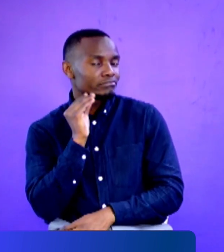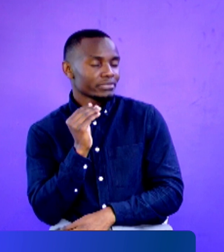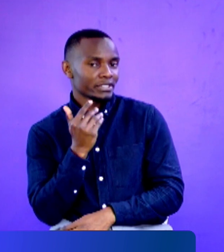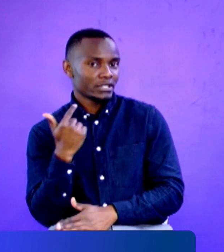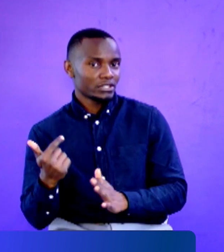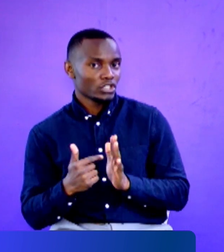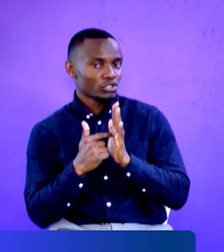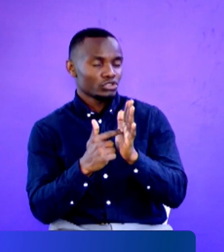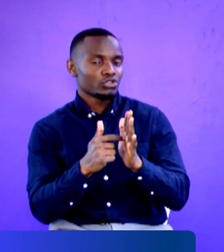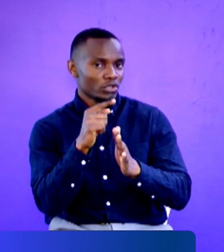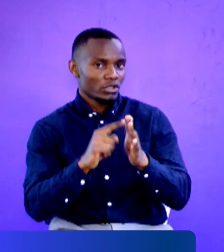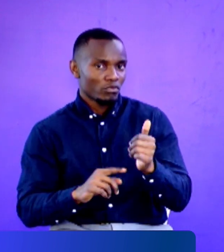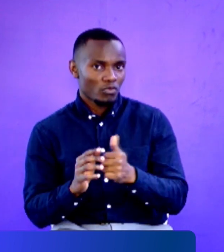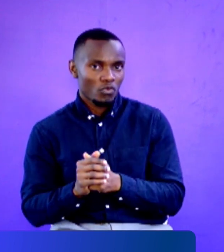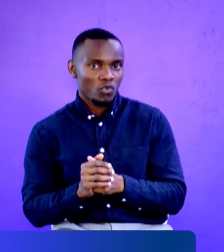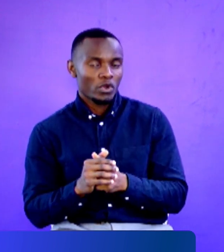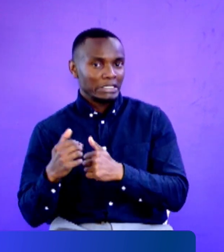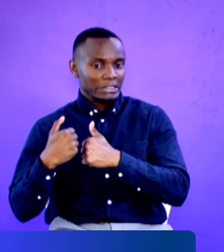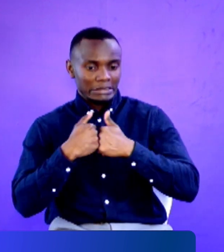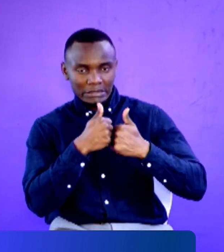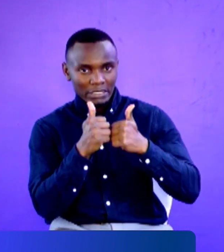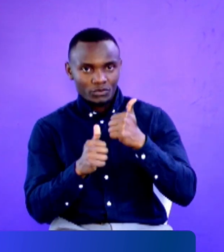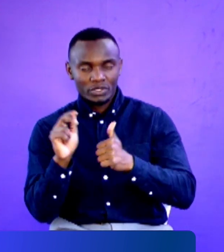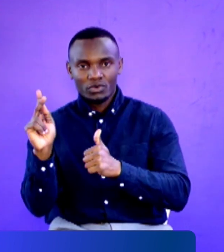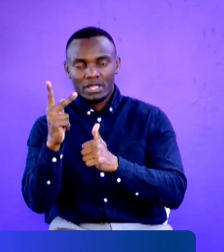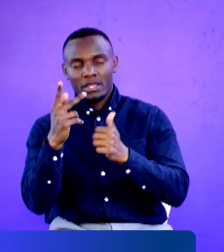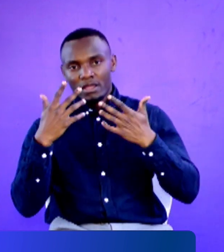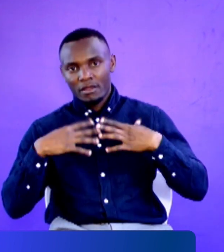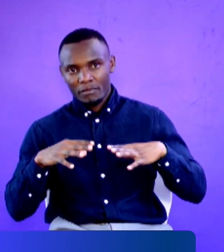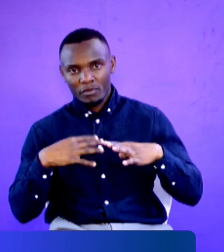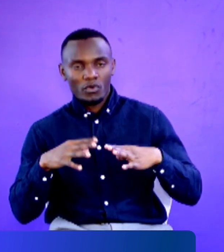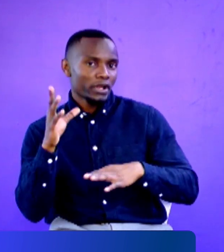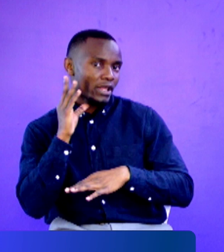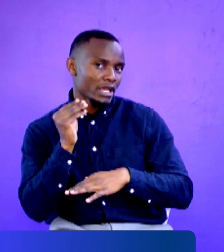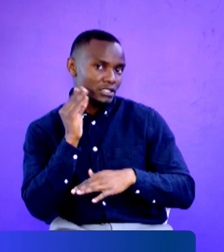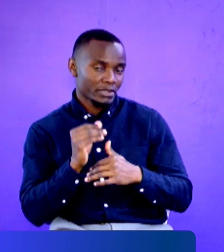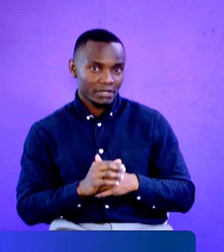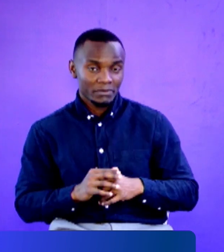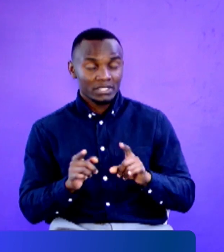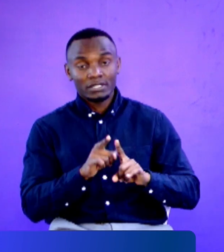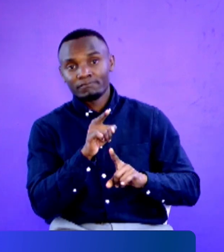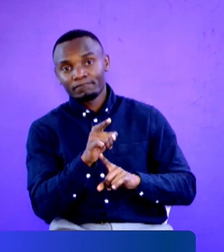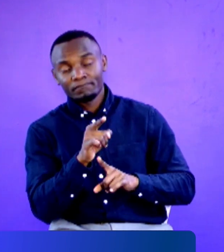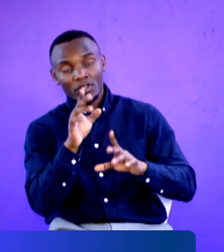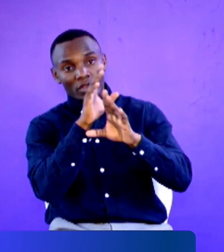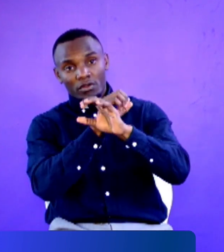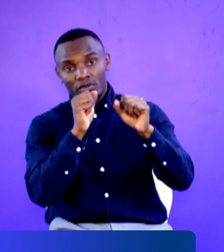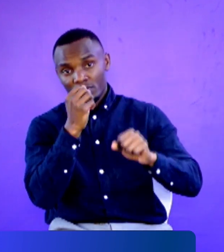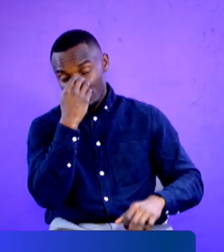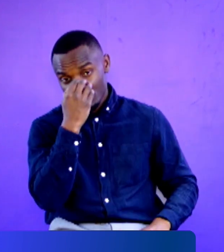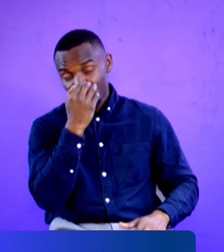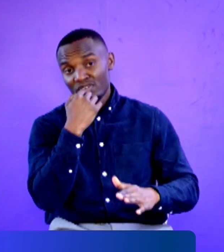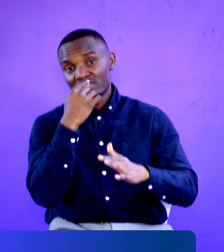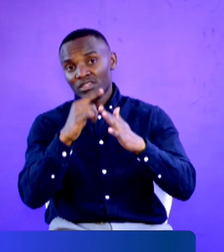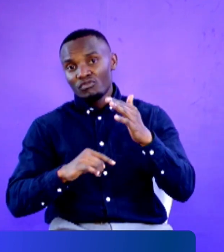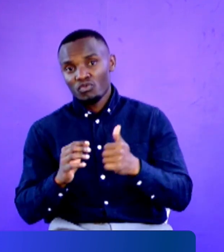ordinary Kenyans face. And in a symbolic note to Kenya's political legacy, Ruto said he had drawn inspiration from all